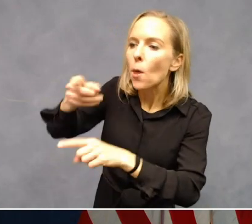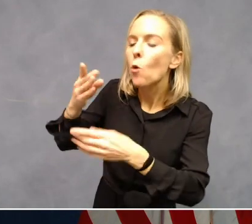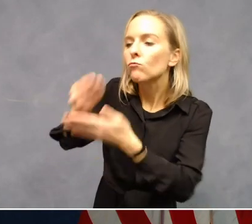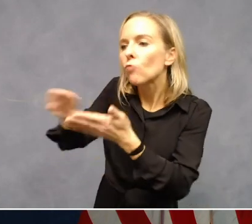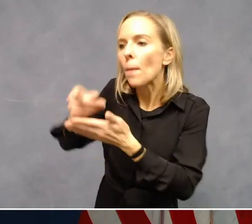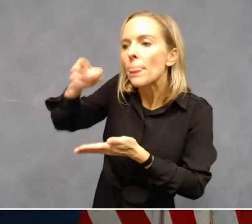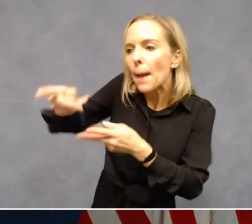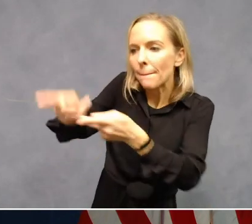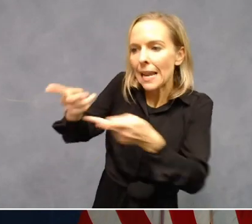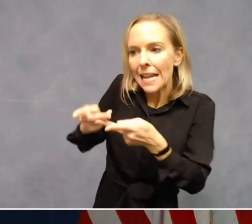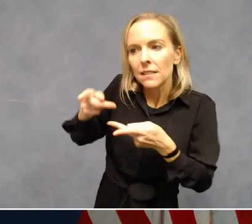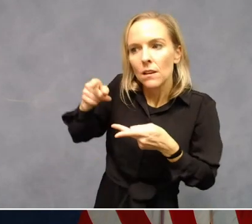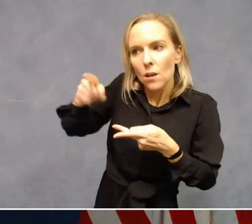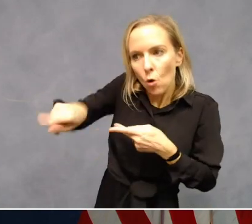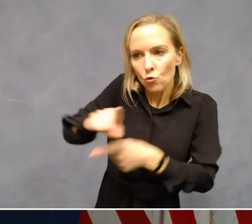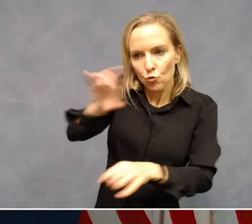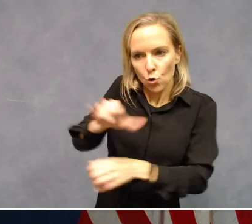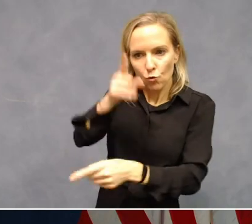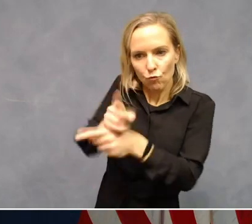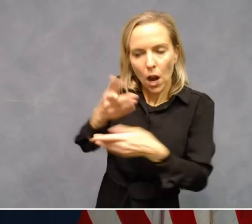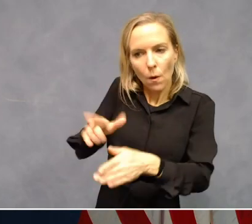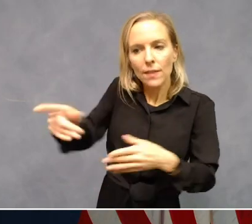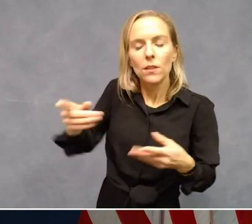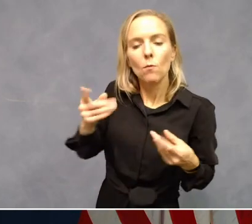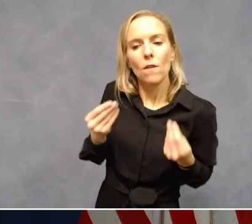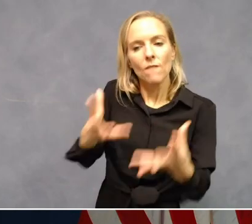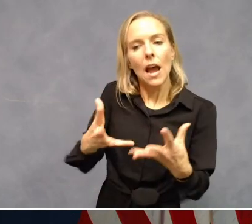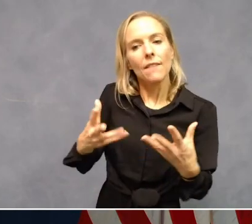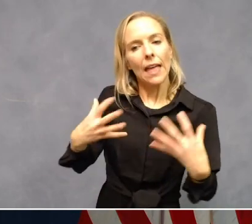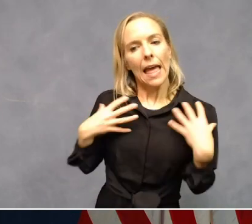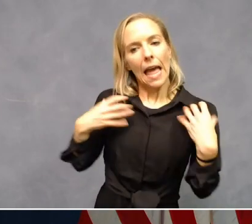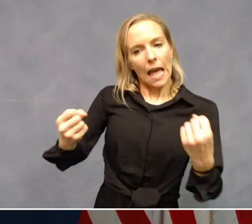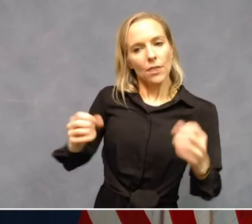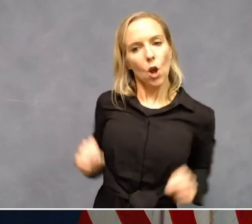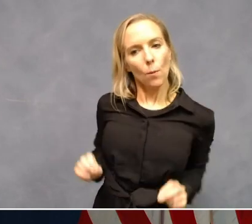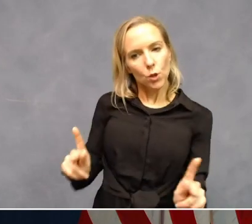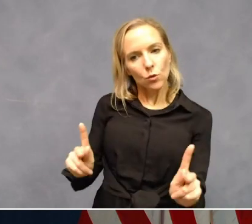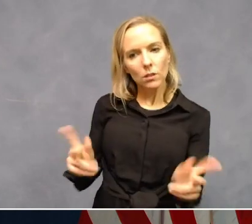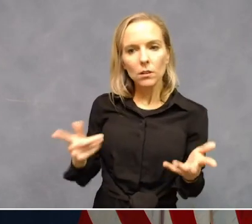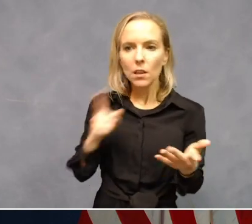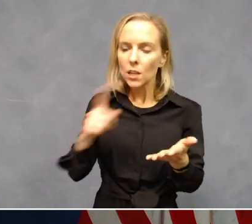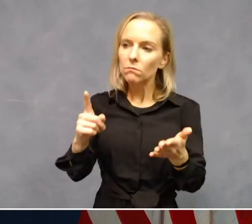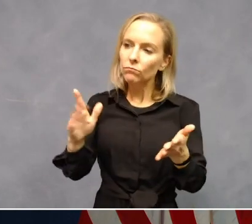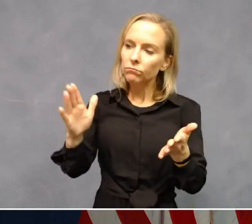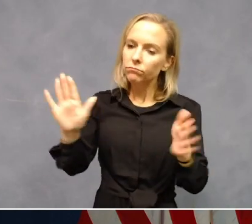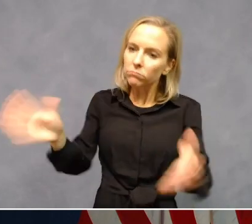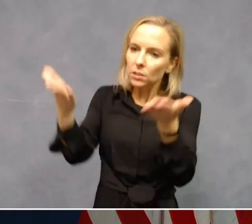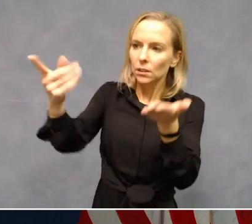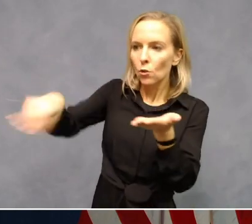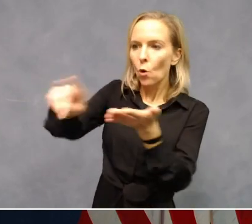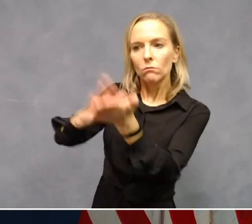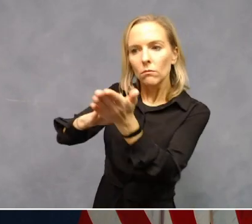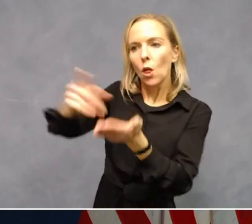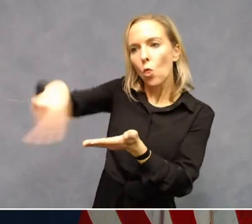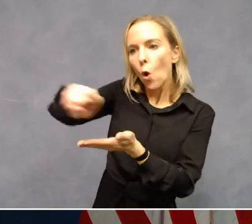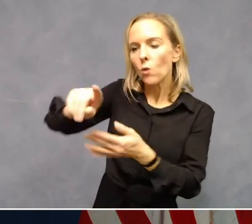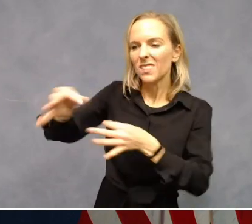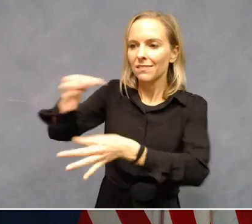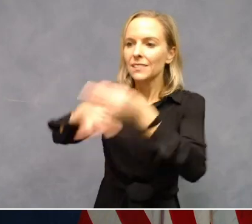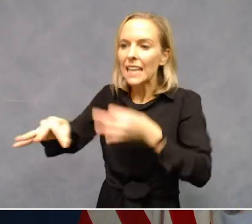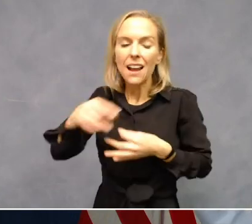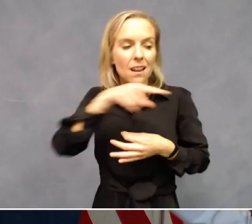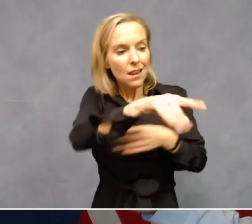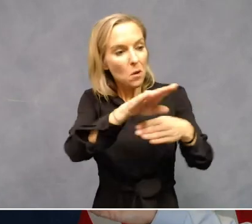are providing the healthiest opportunity. Let's incentivize those as opposed to going to a place that's not doing it